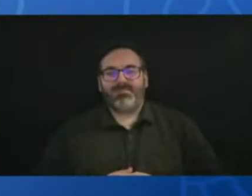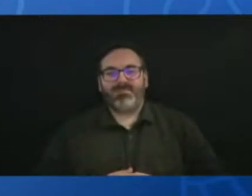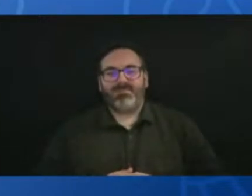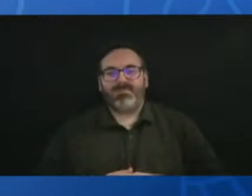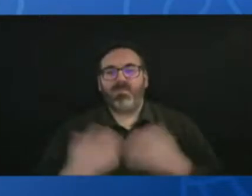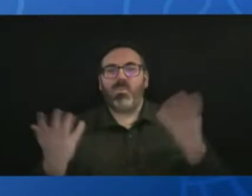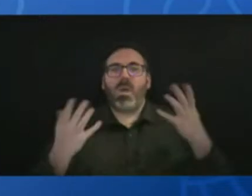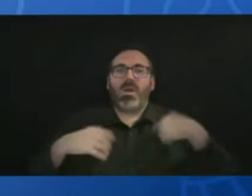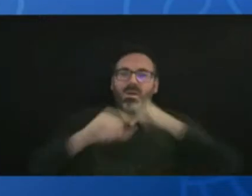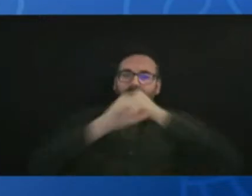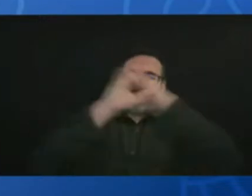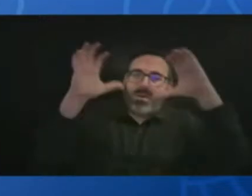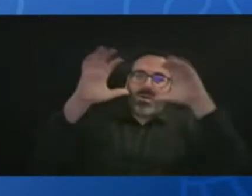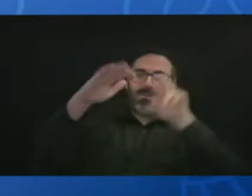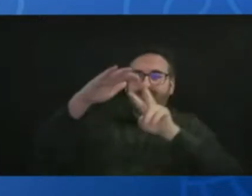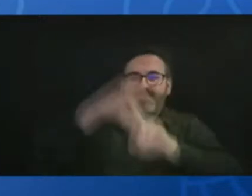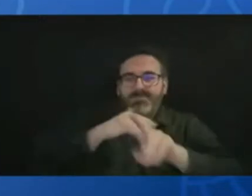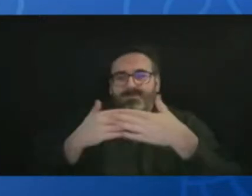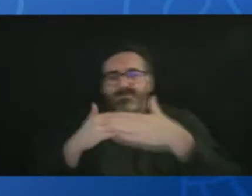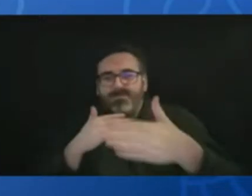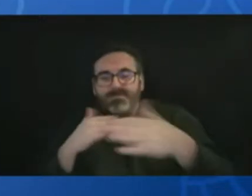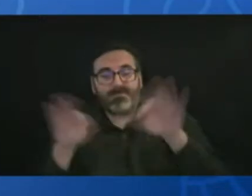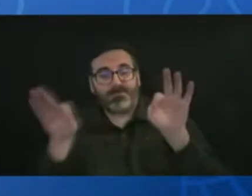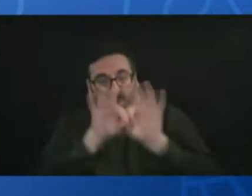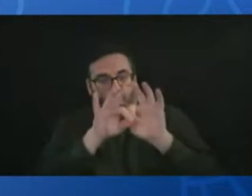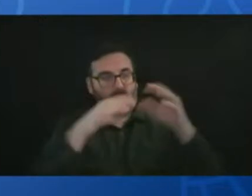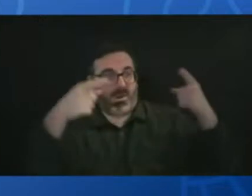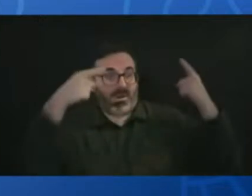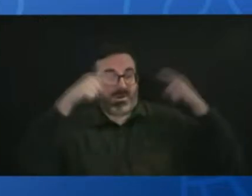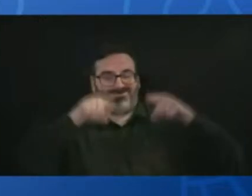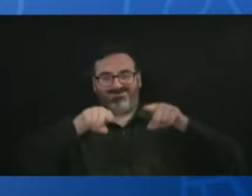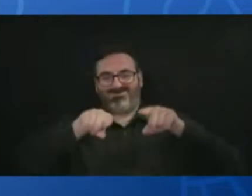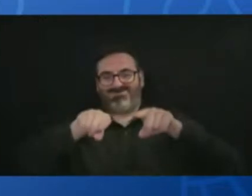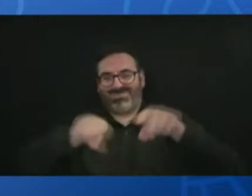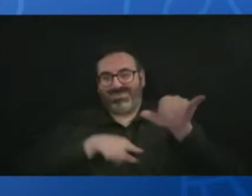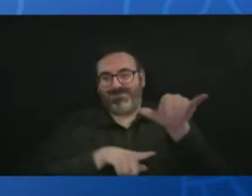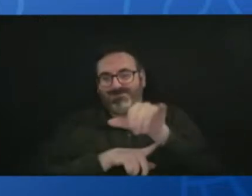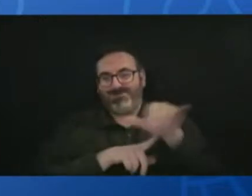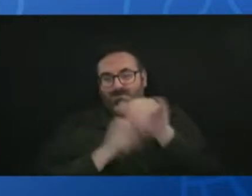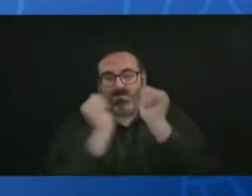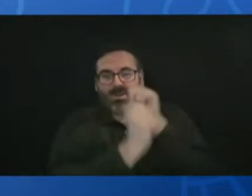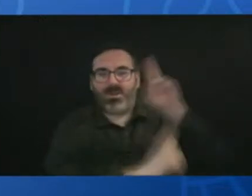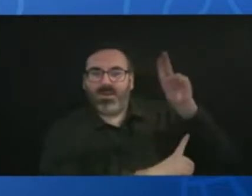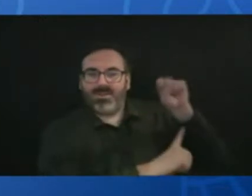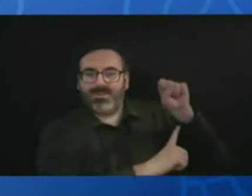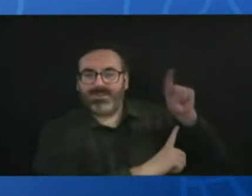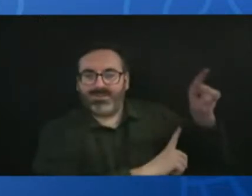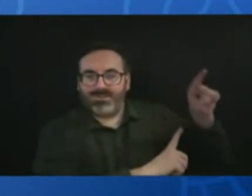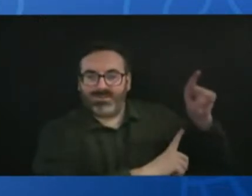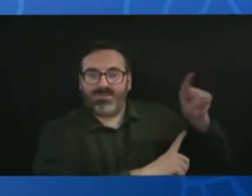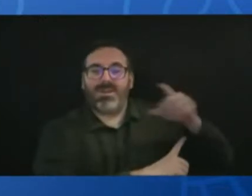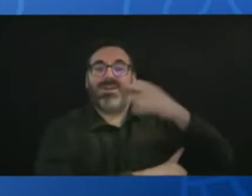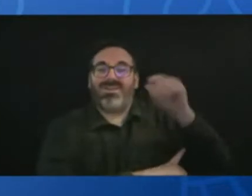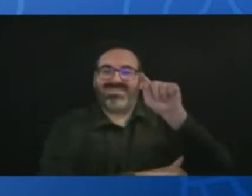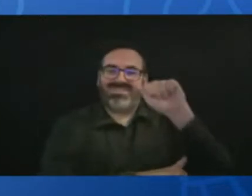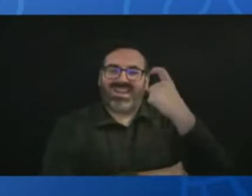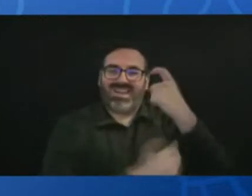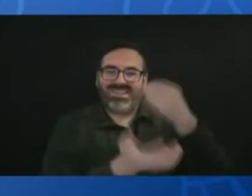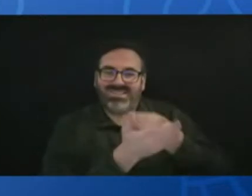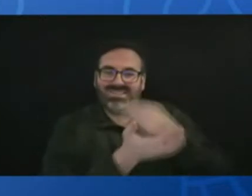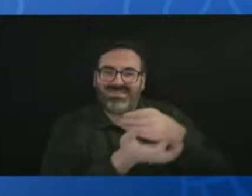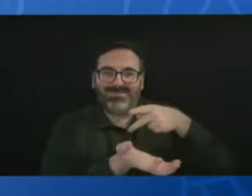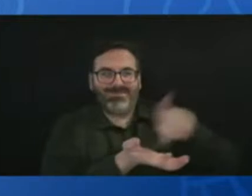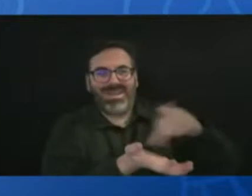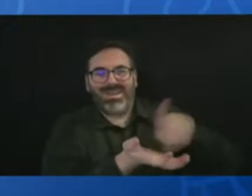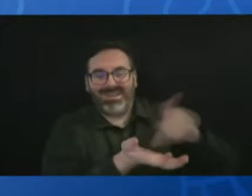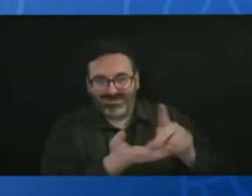align with what's important to the United States, it is the taxpayer dollars. What's important to us has made us the